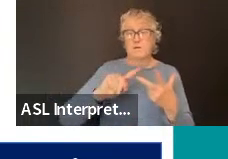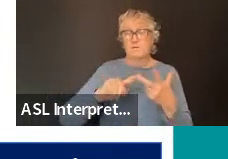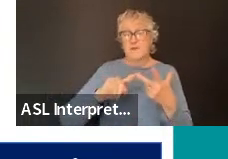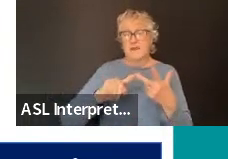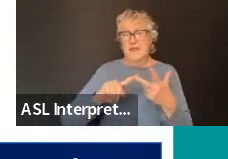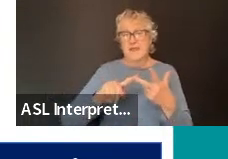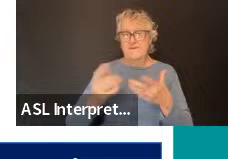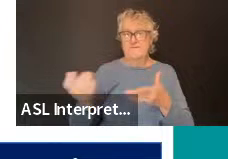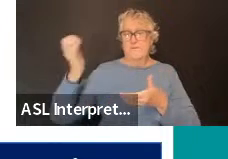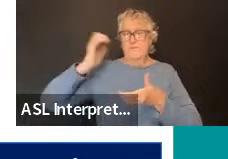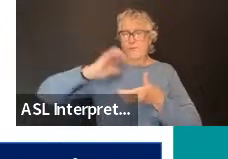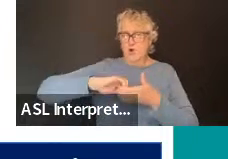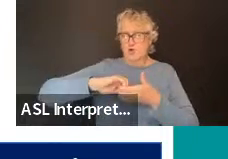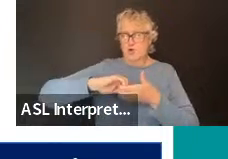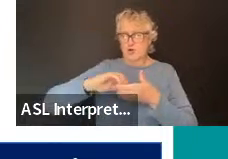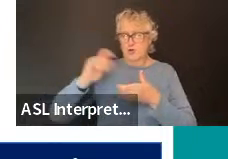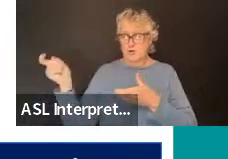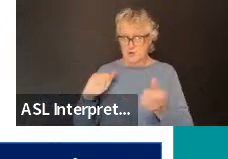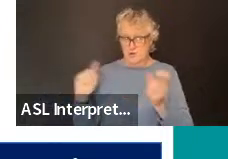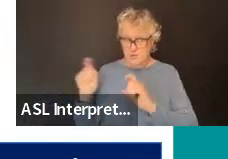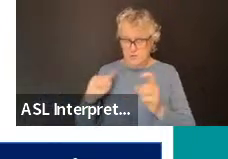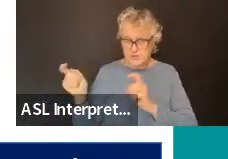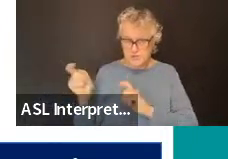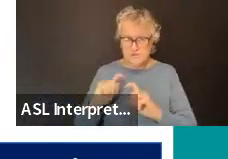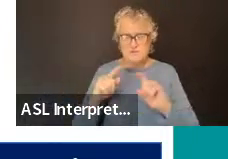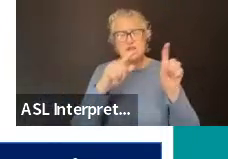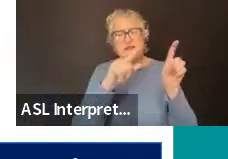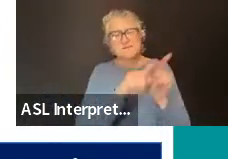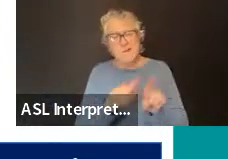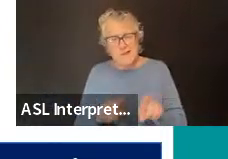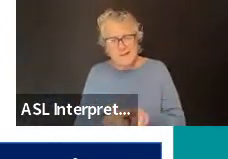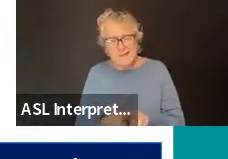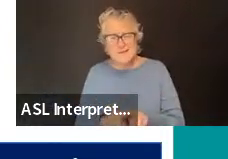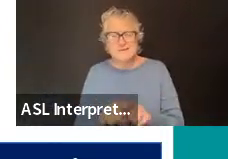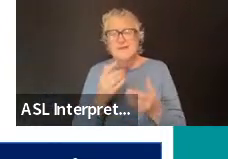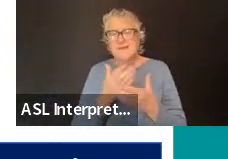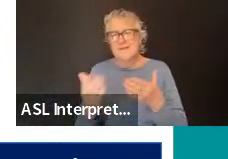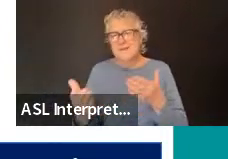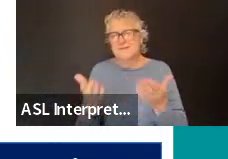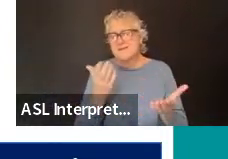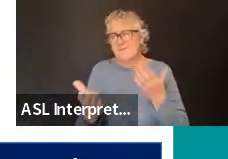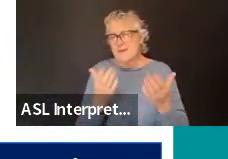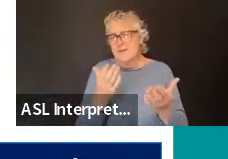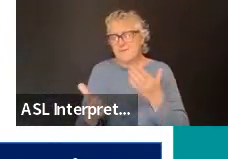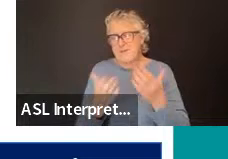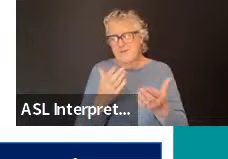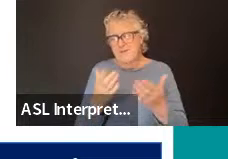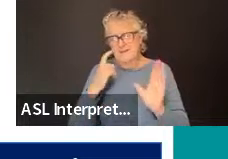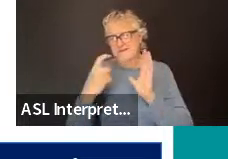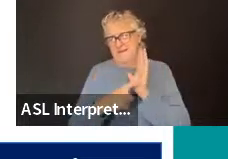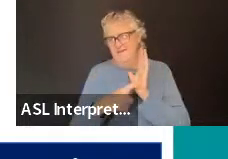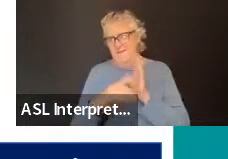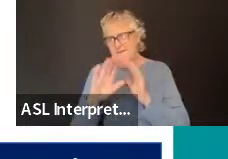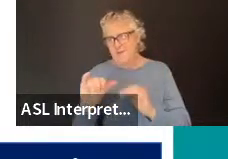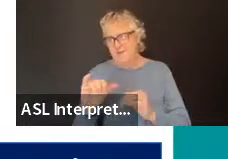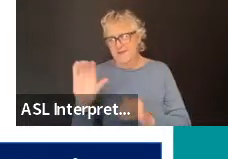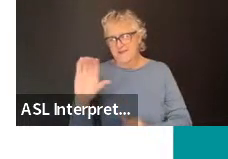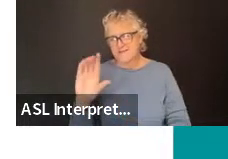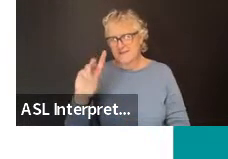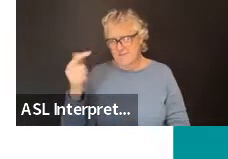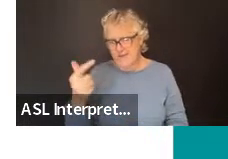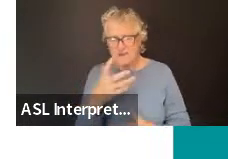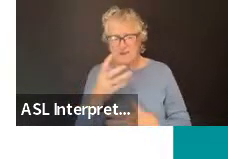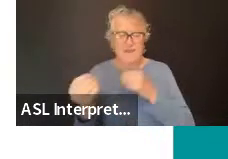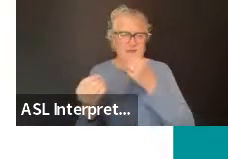as well as additional benefits that may be identified by the CBAG and the community at large. Next slide, please.